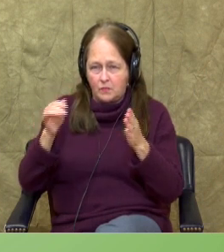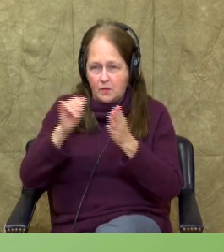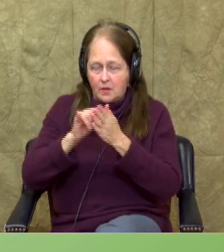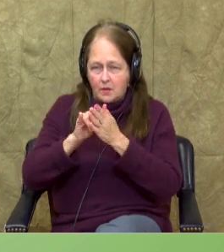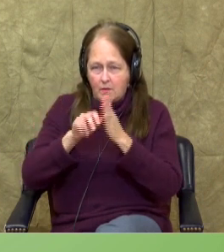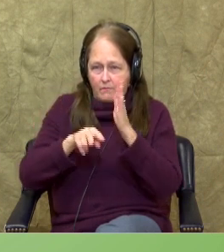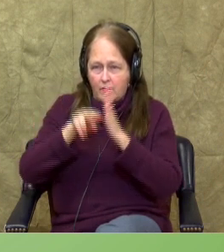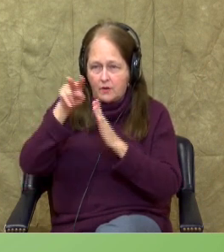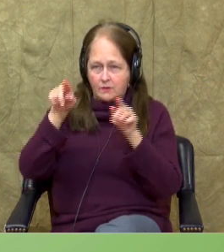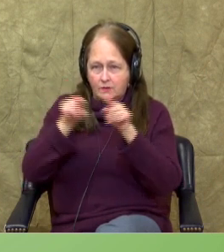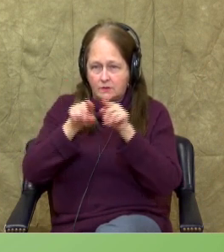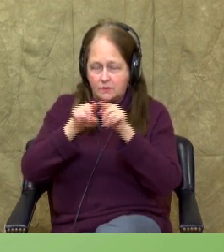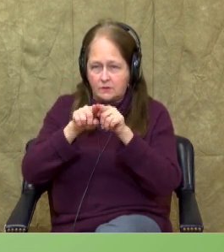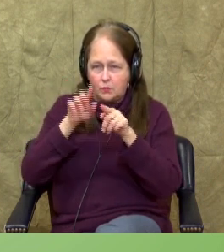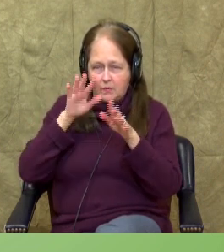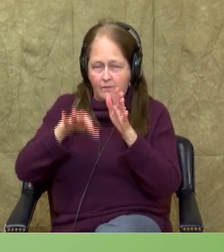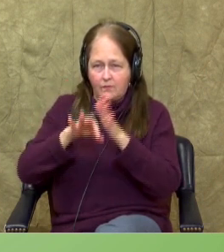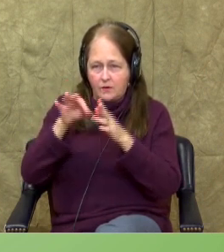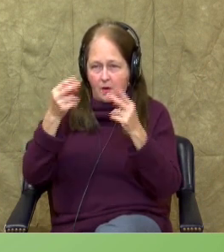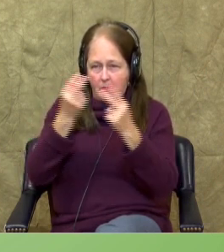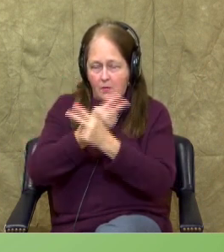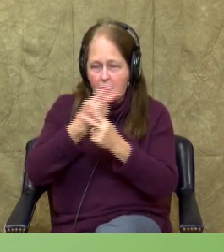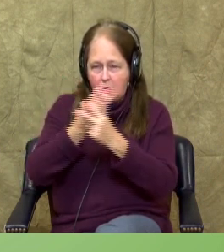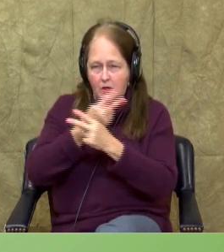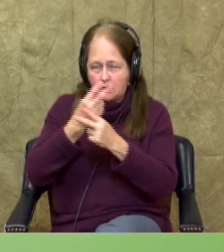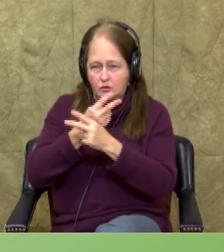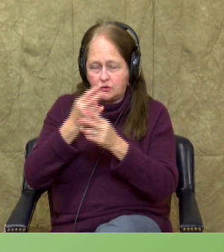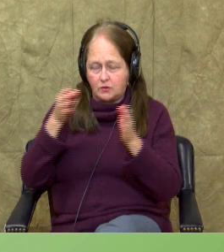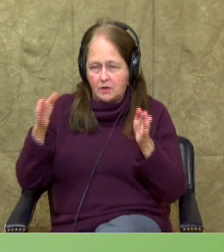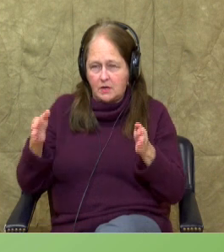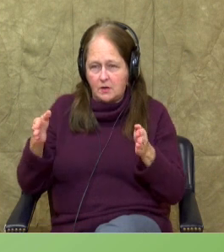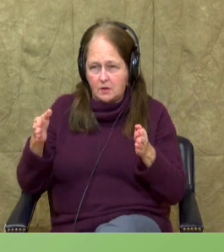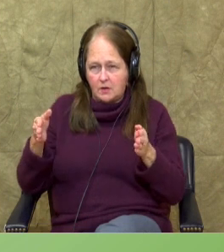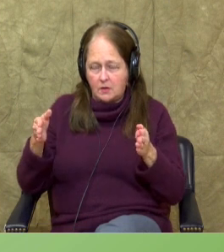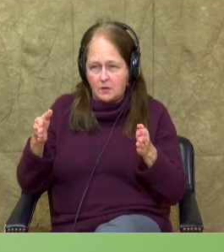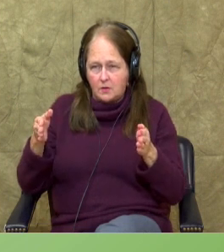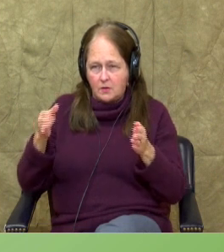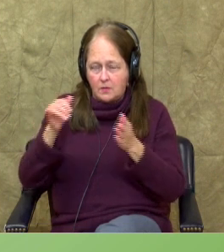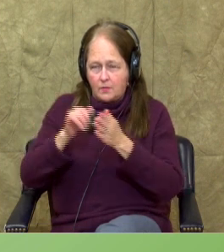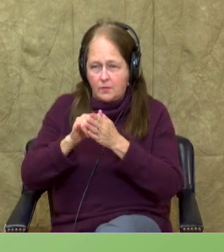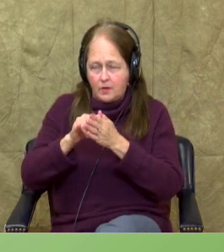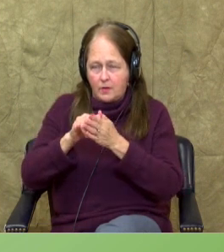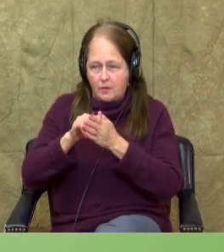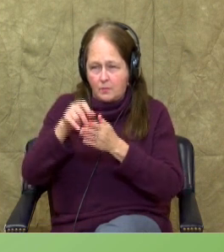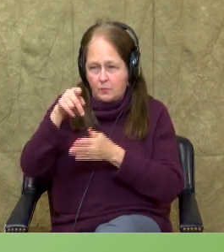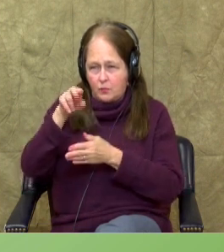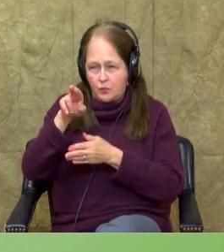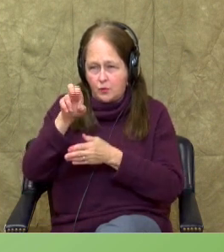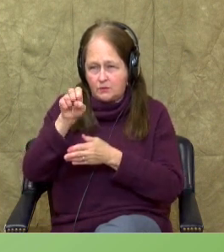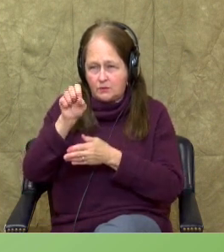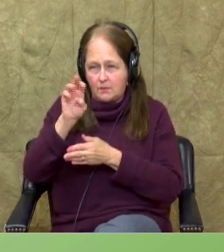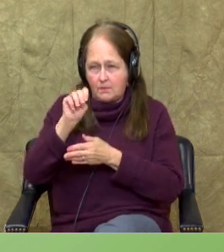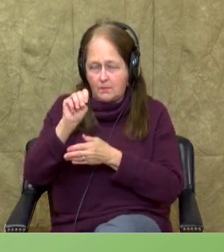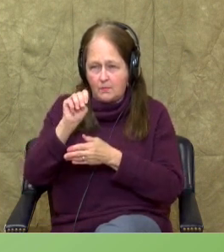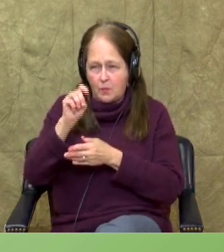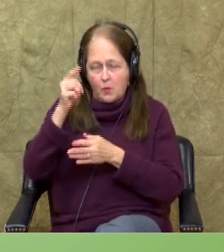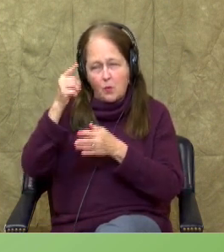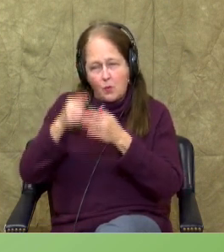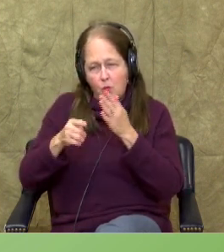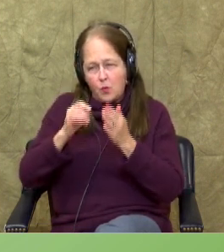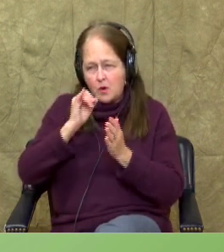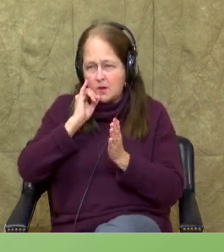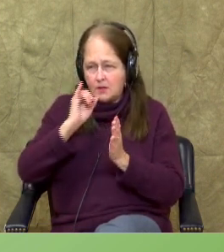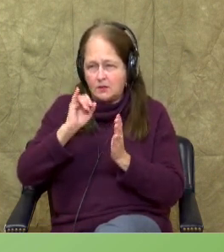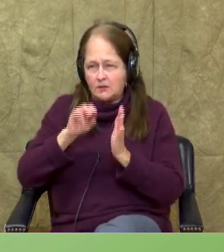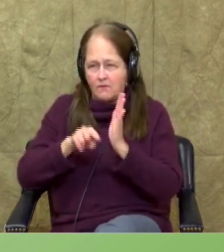the same as would be found by multiplying the edge lengths of the prism. So what